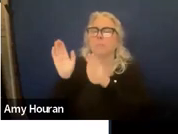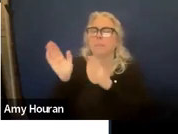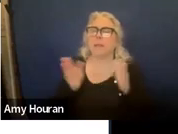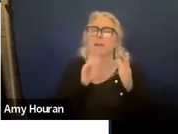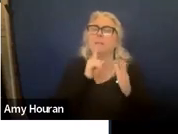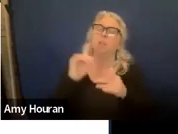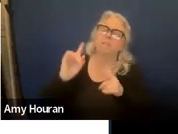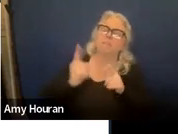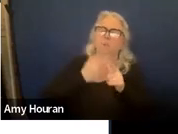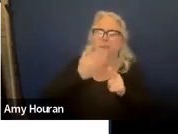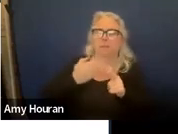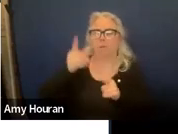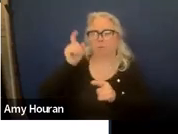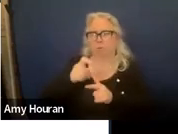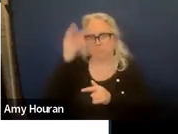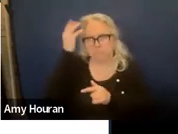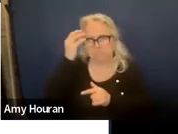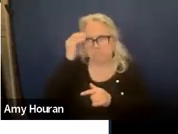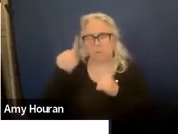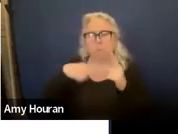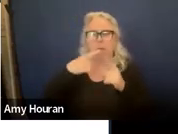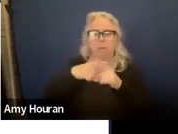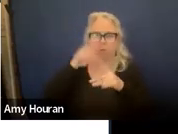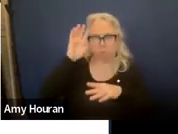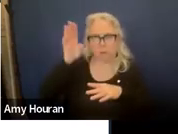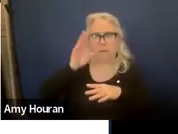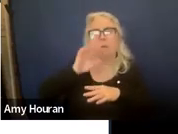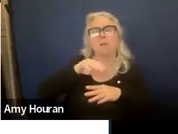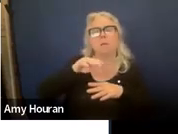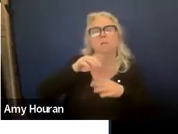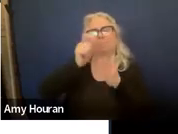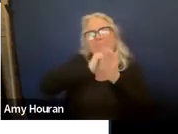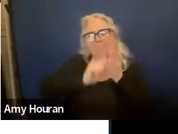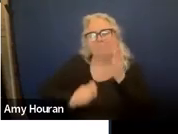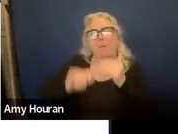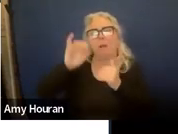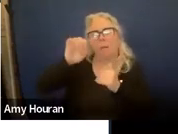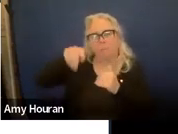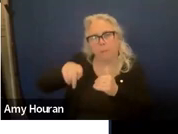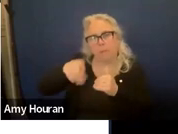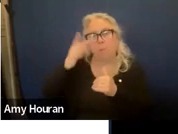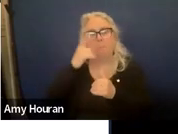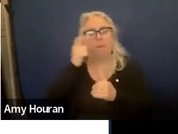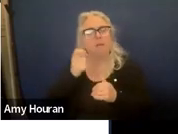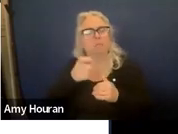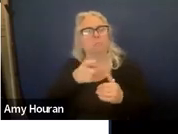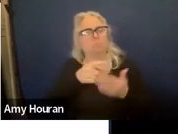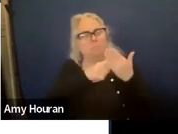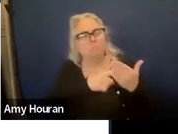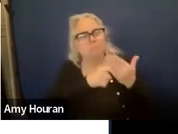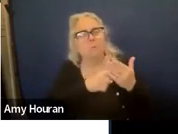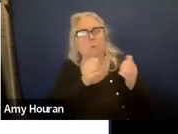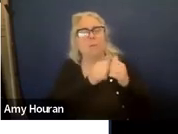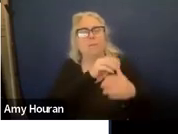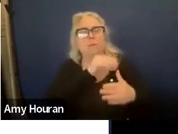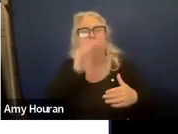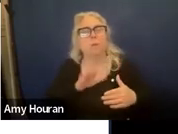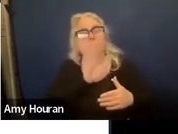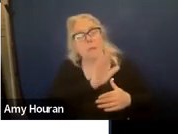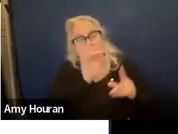first thing that you should be thinking about when you're creating the IEP, because you're talking to the student about their goals and what they want to